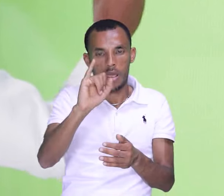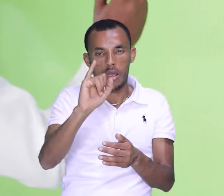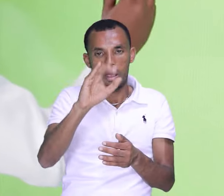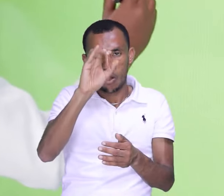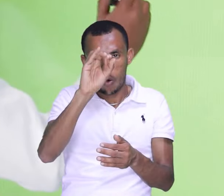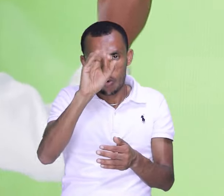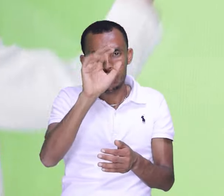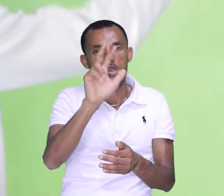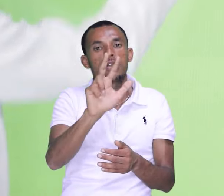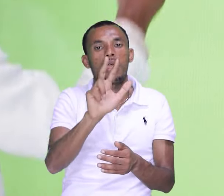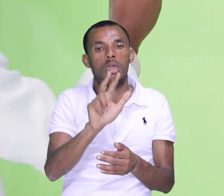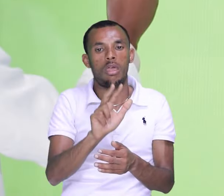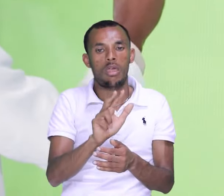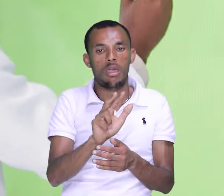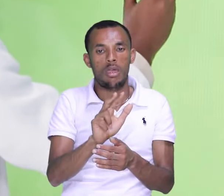BiO3